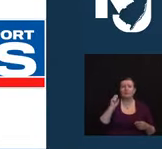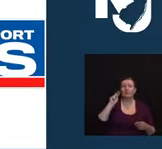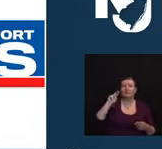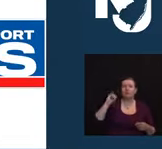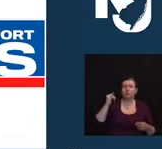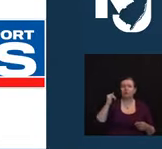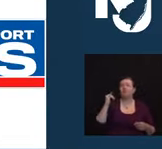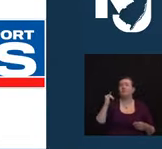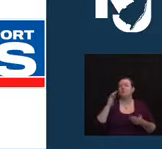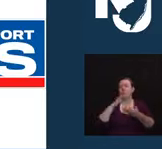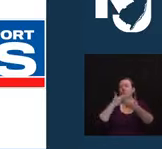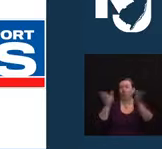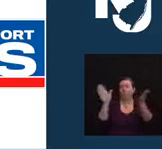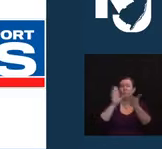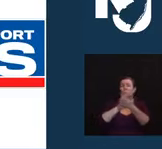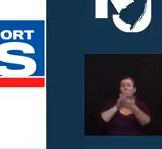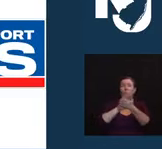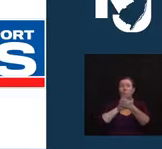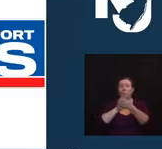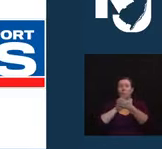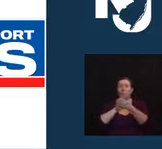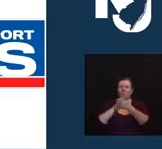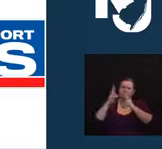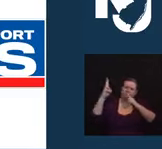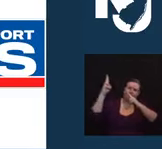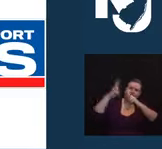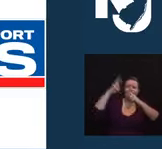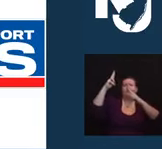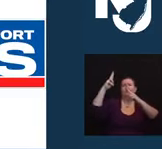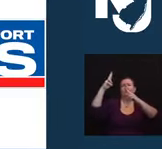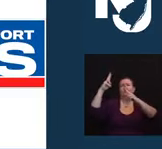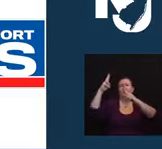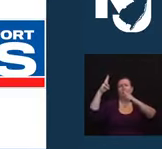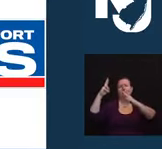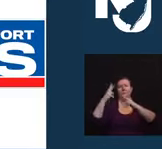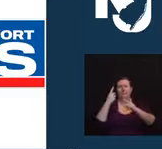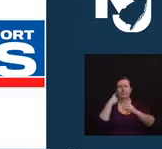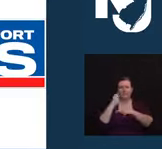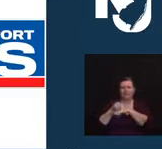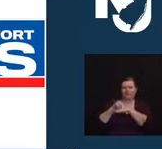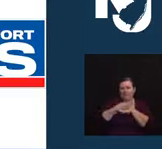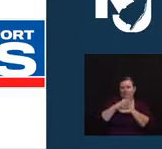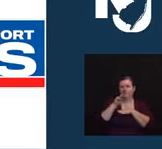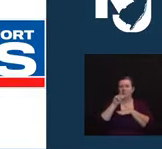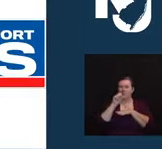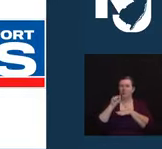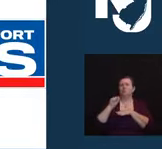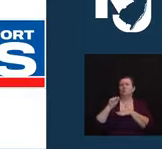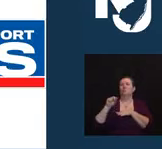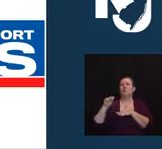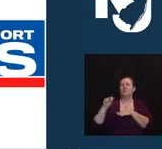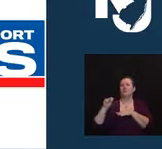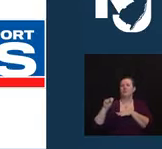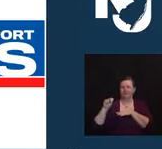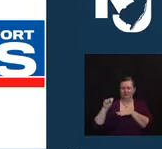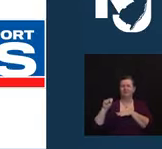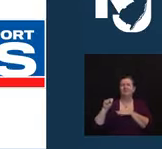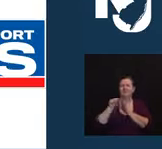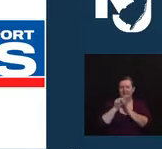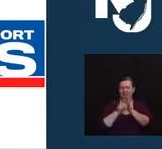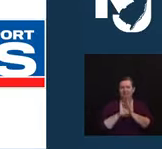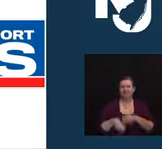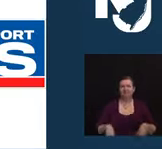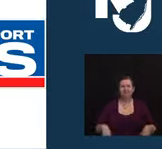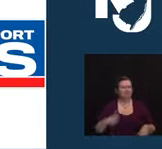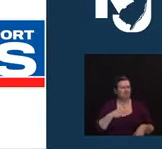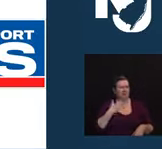United States of America. We just beat out Massachusetts, I'm happy to say. Now, while this is a great title to hold, we know we have room